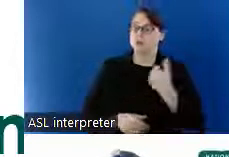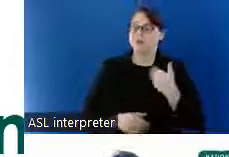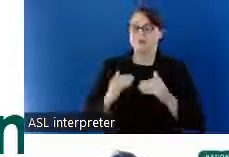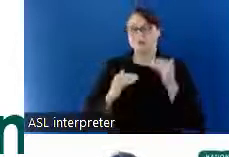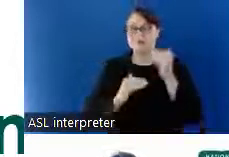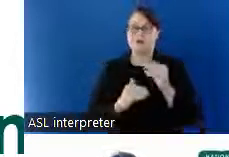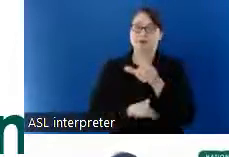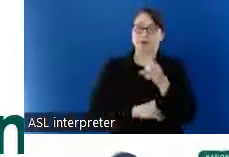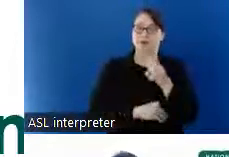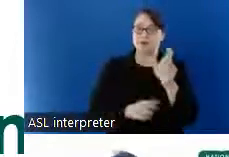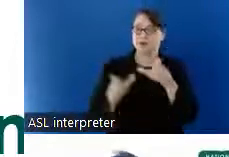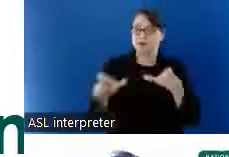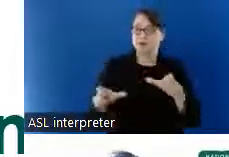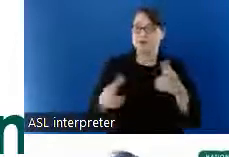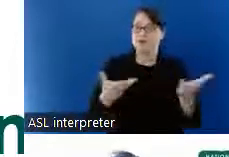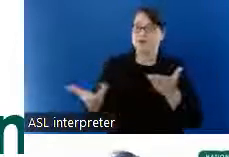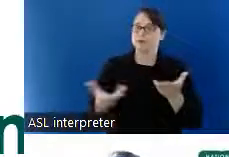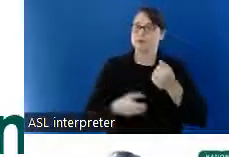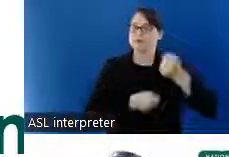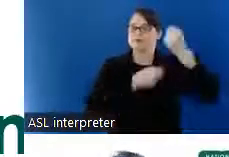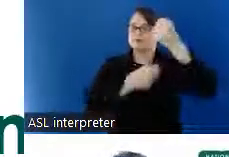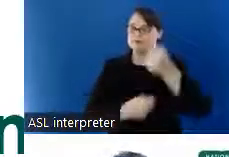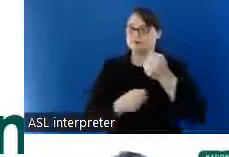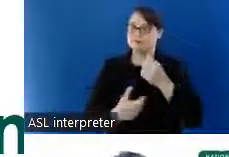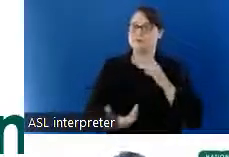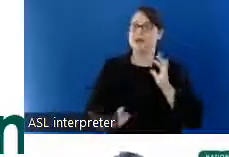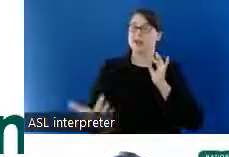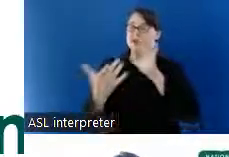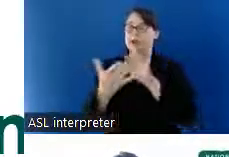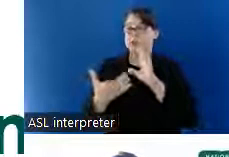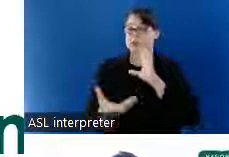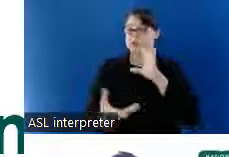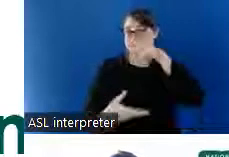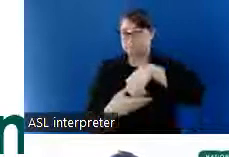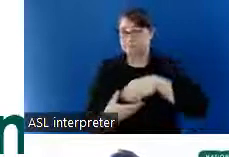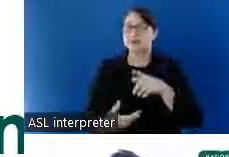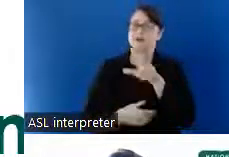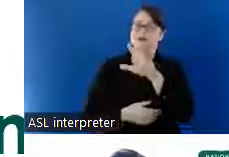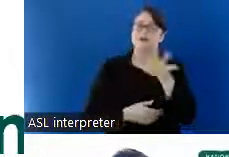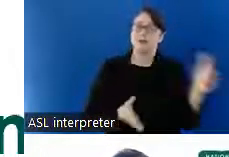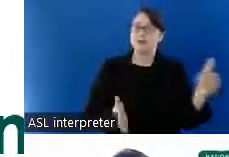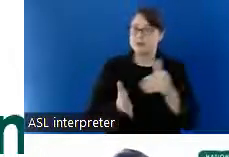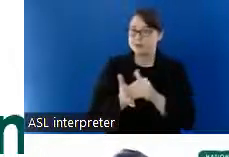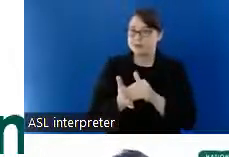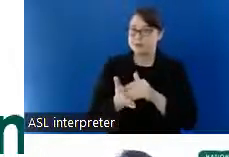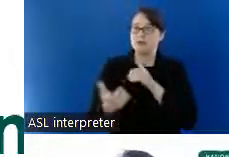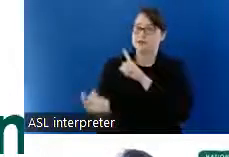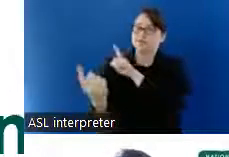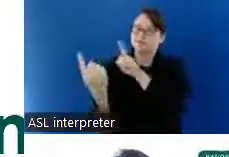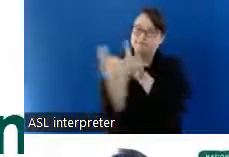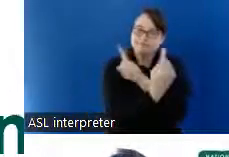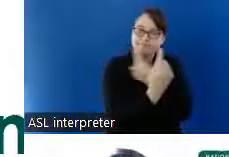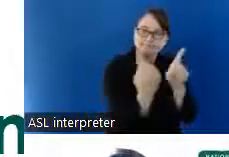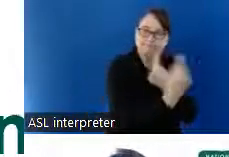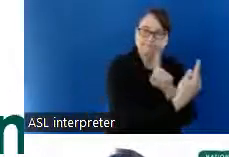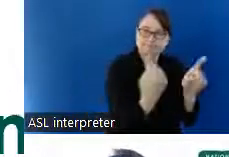ambassadors, provide outreach and engagement. We've had over 35,000 encounters with folks on the ground, but we know that's much